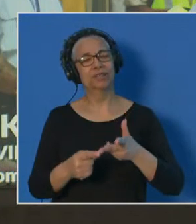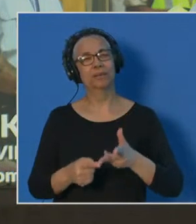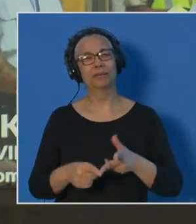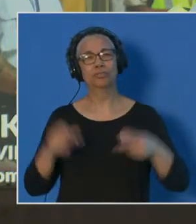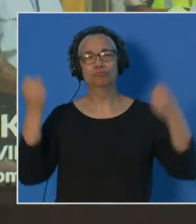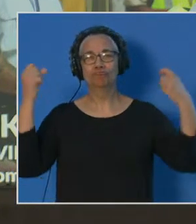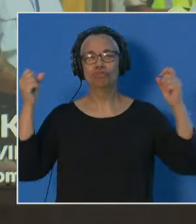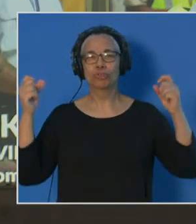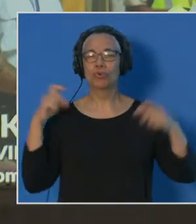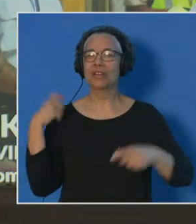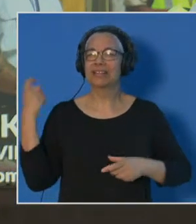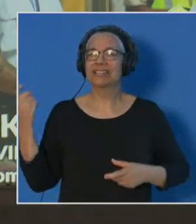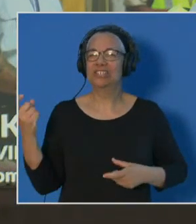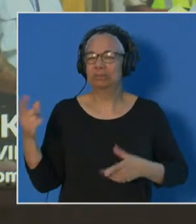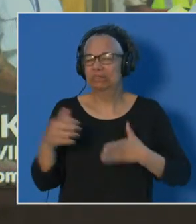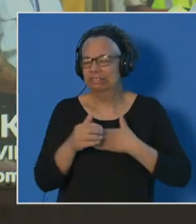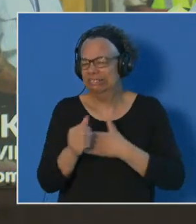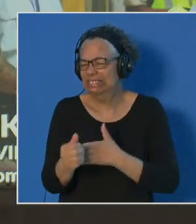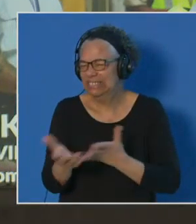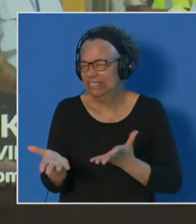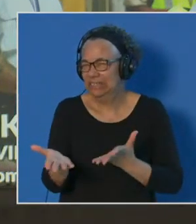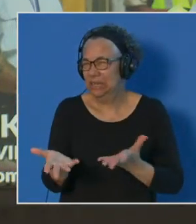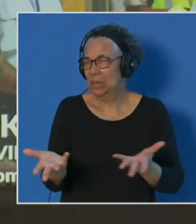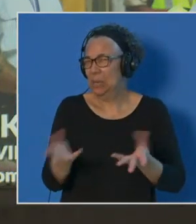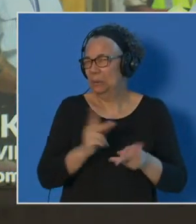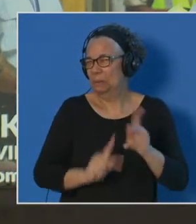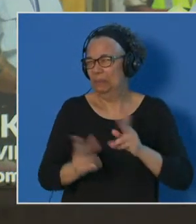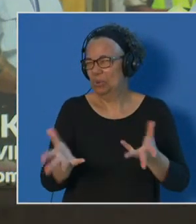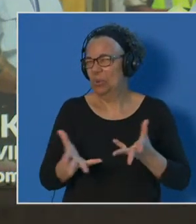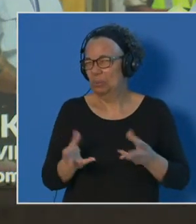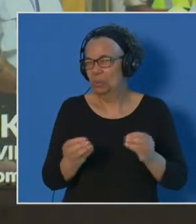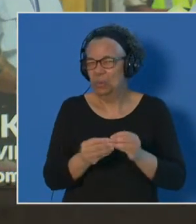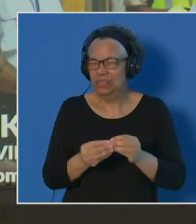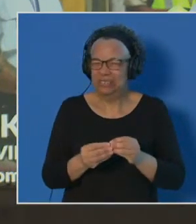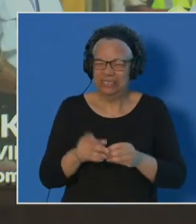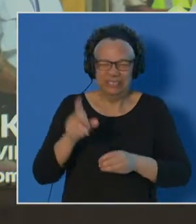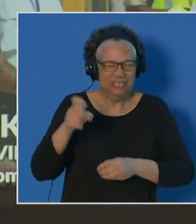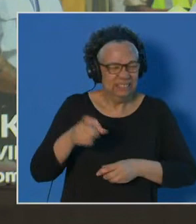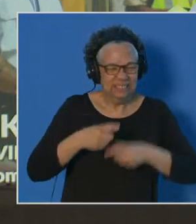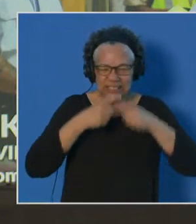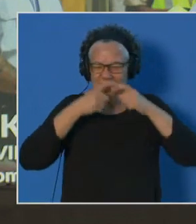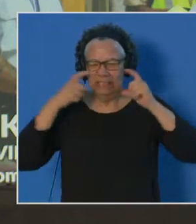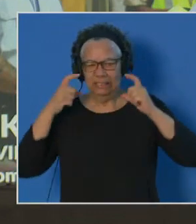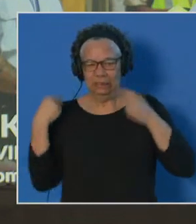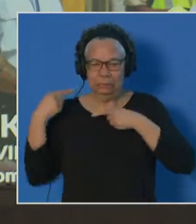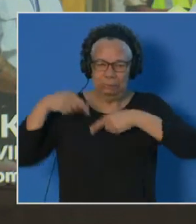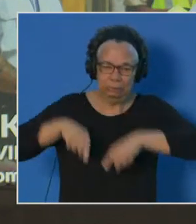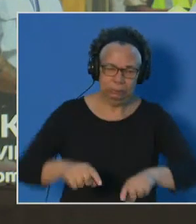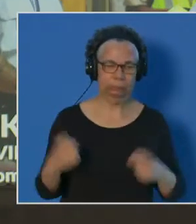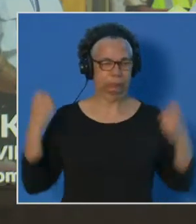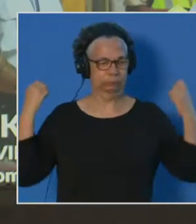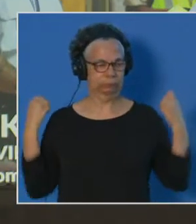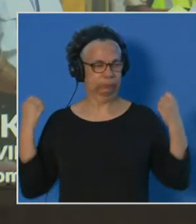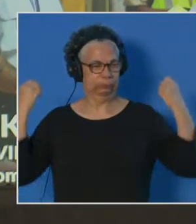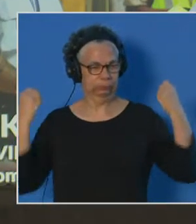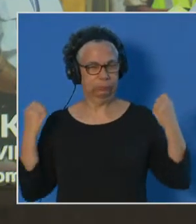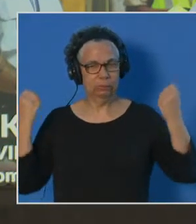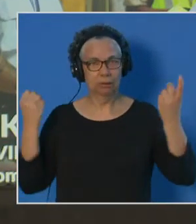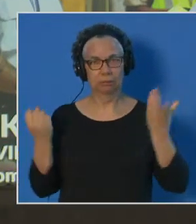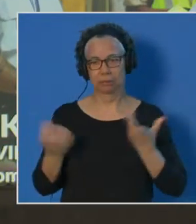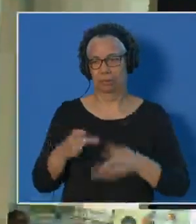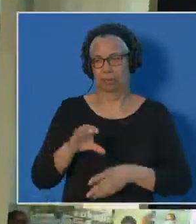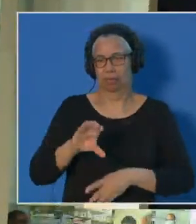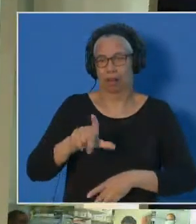gym guidelines. Some people want more in-depth answers as to do they have to wear masks when they're in the gym and working out, and also about